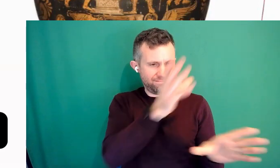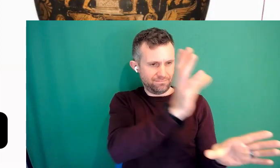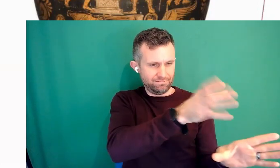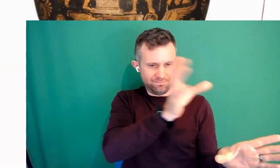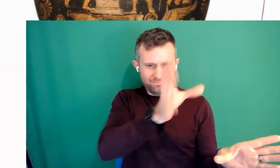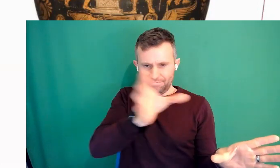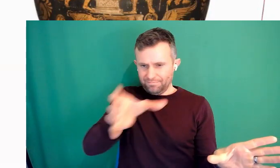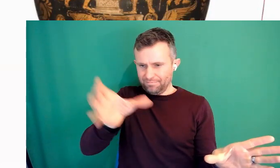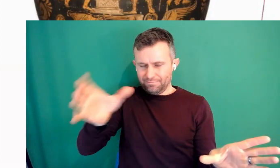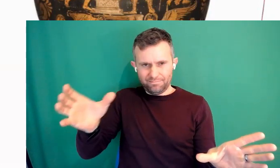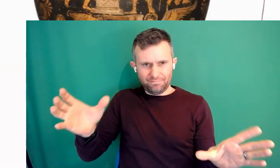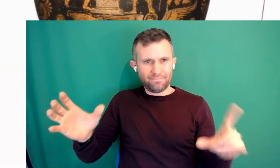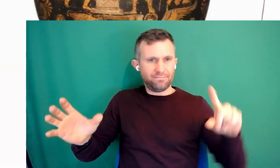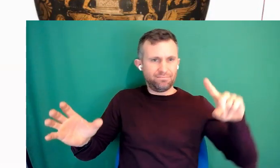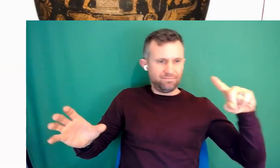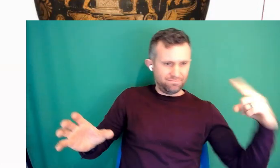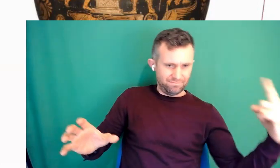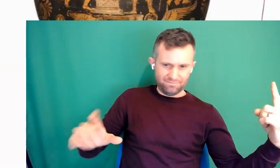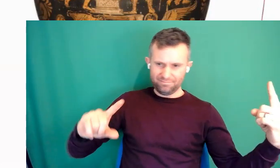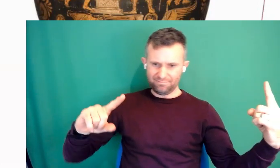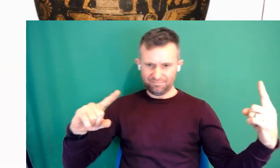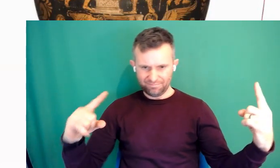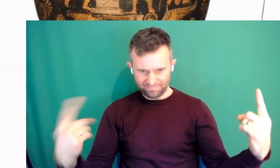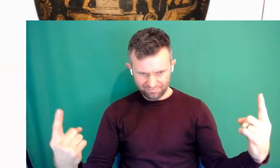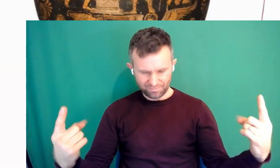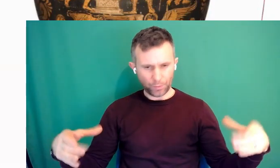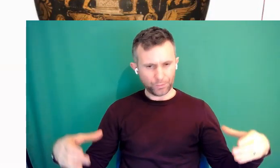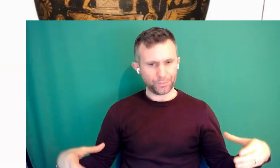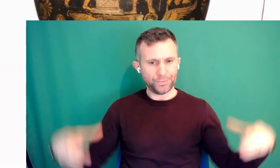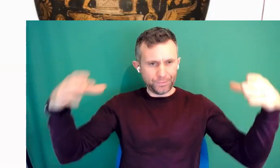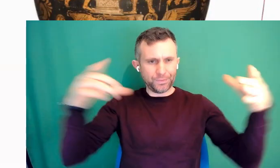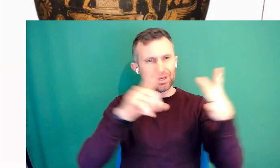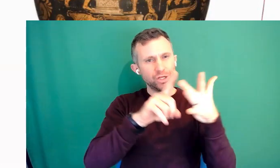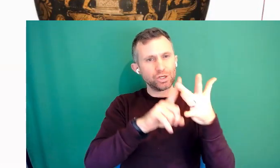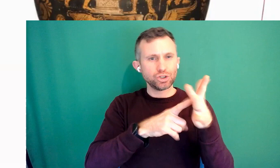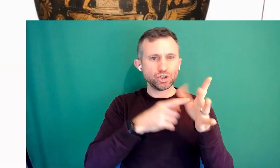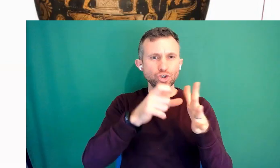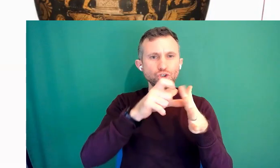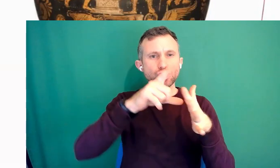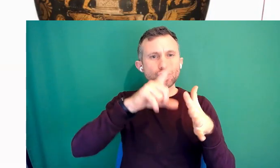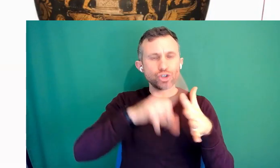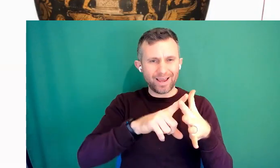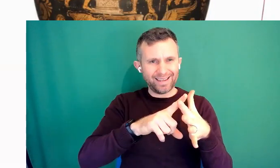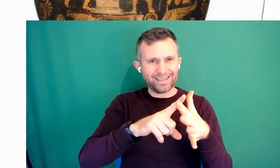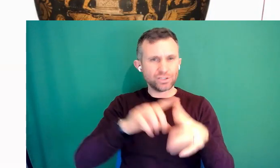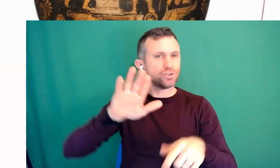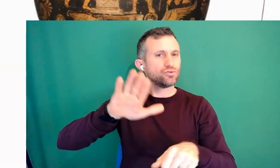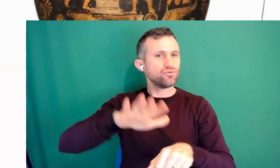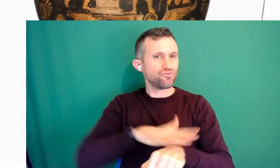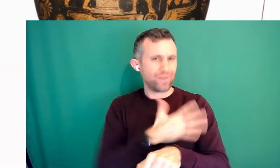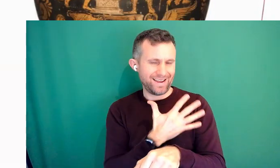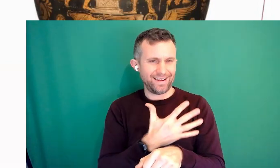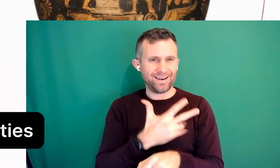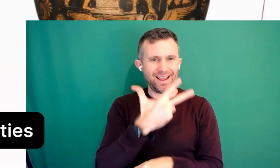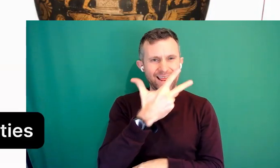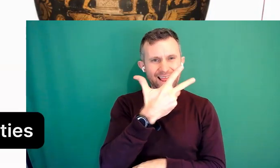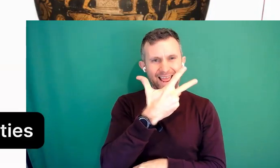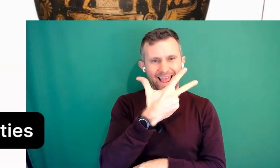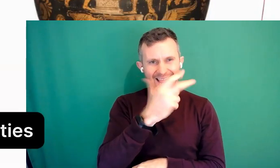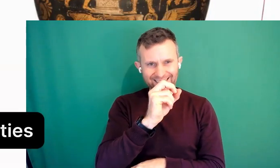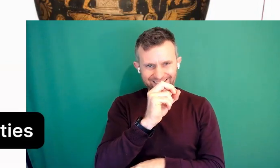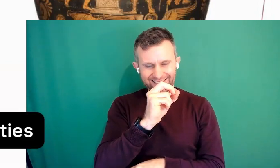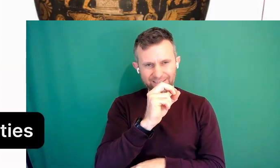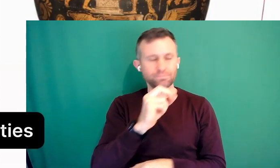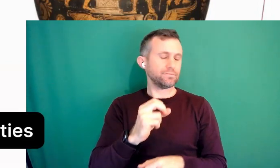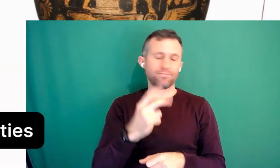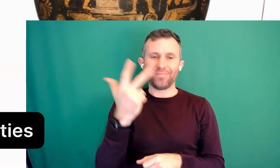the details in the center. The vase is just under 1 meter tall and is of the crater type, so it'll be used to mix